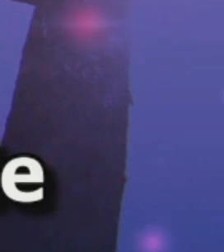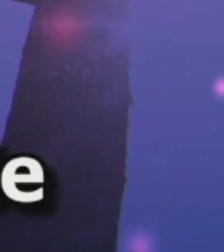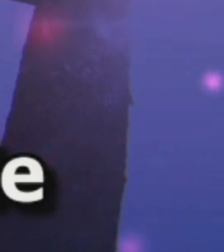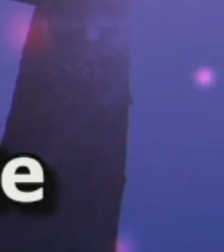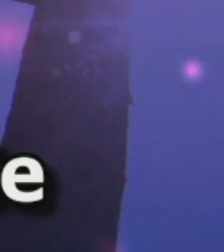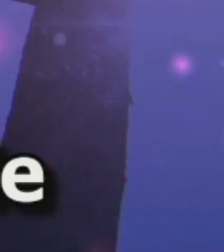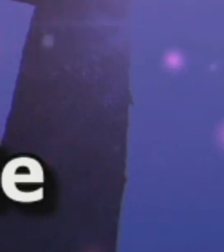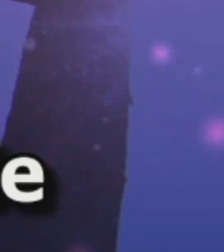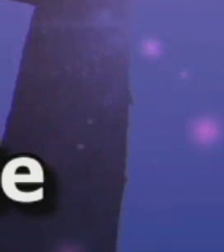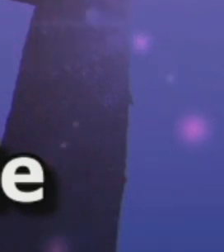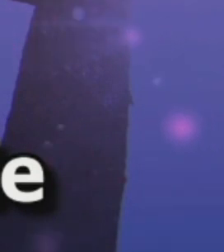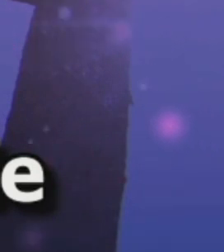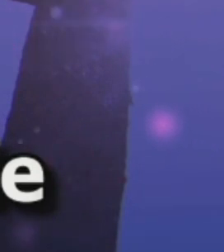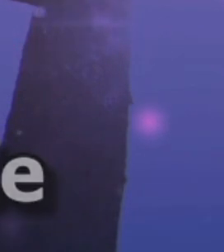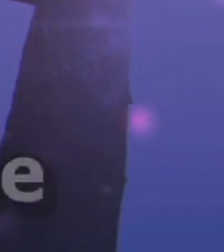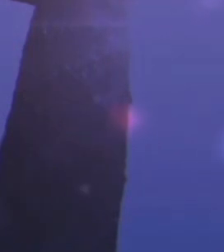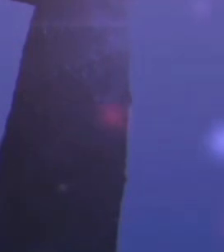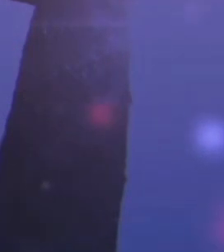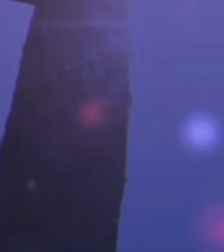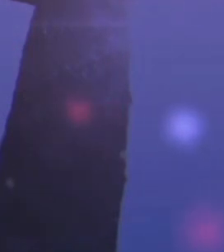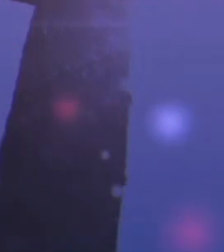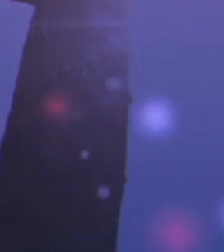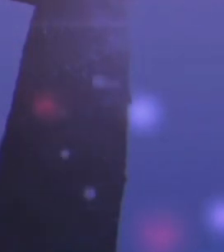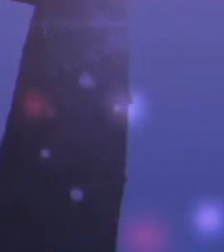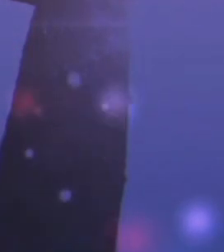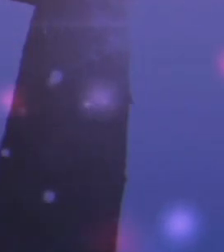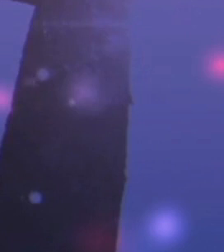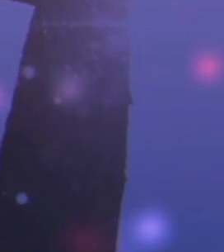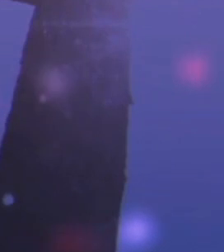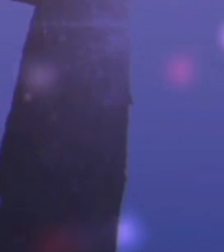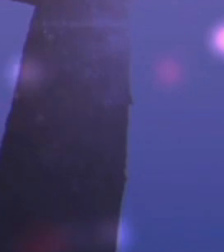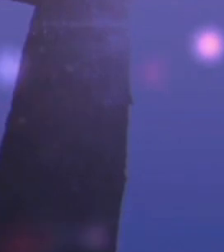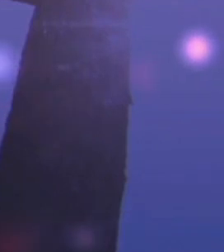believe. I'm in it too.